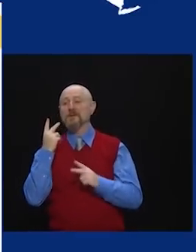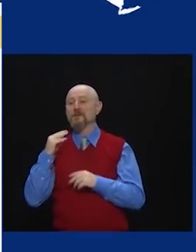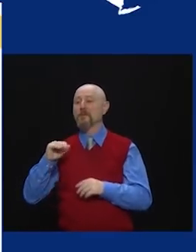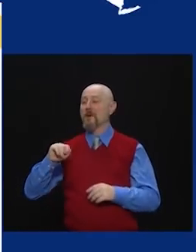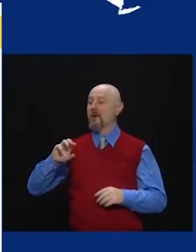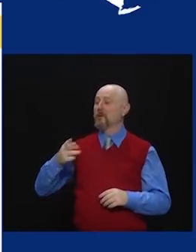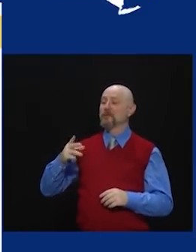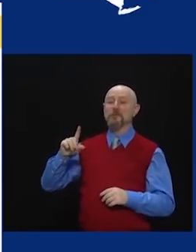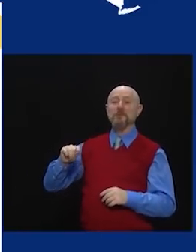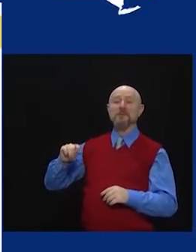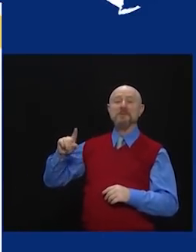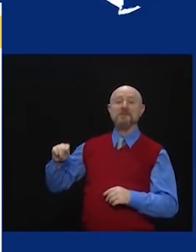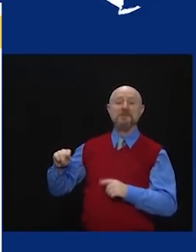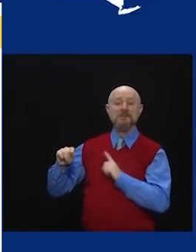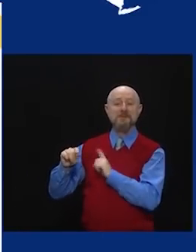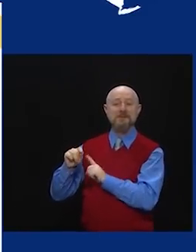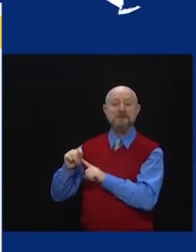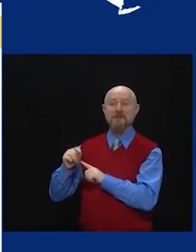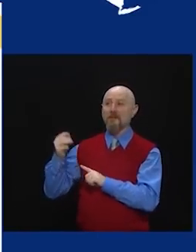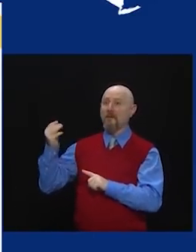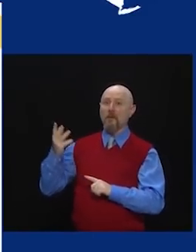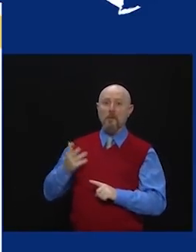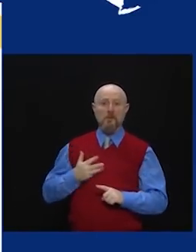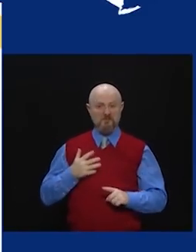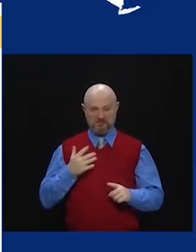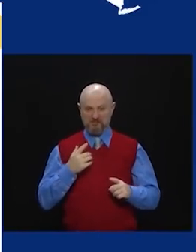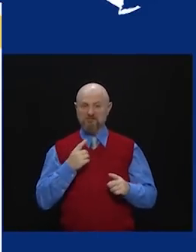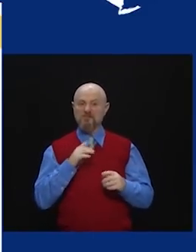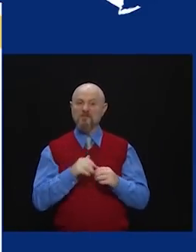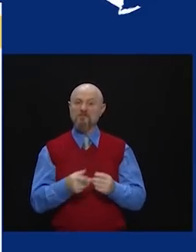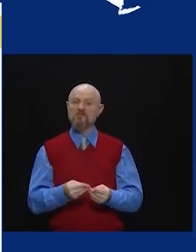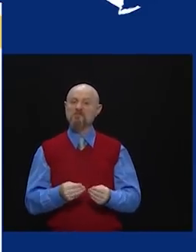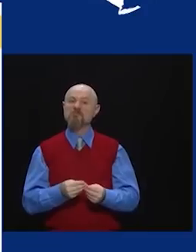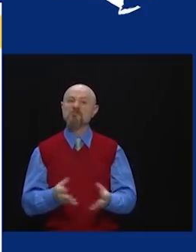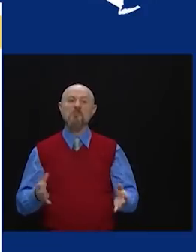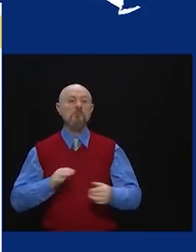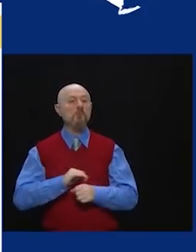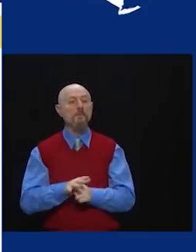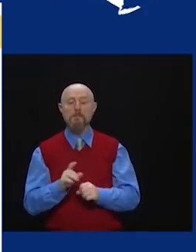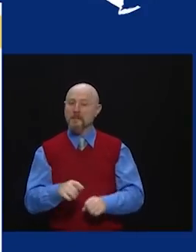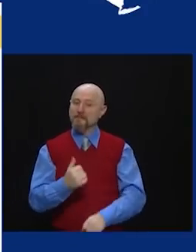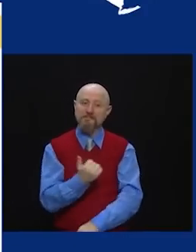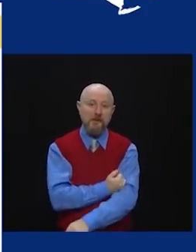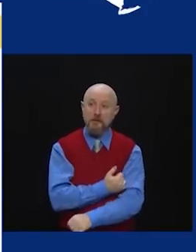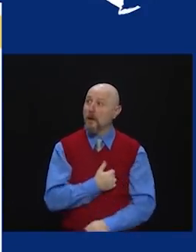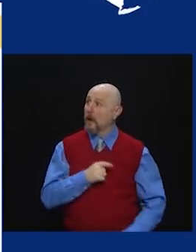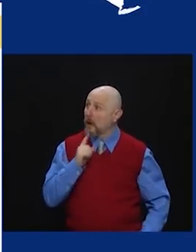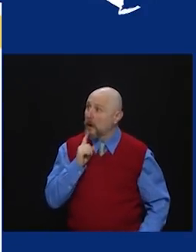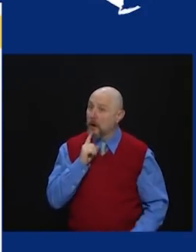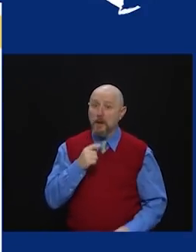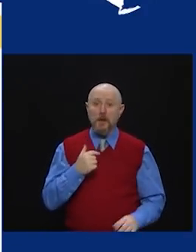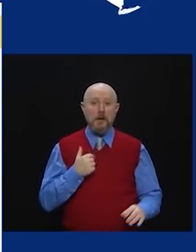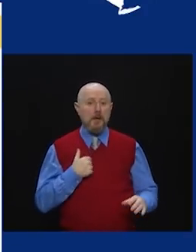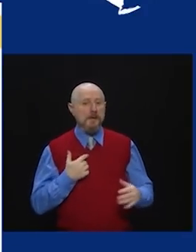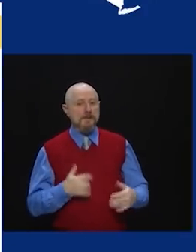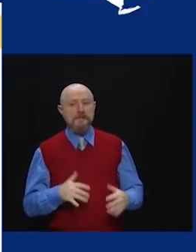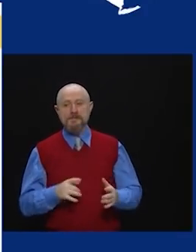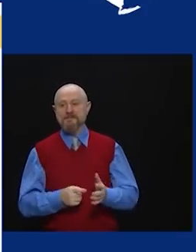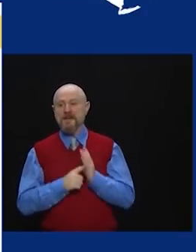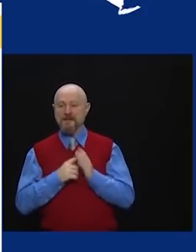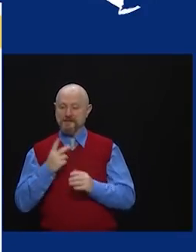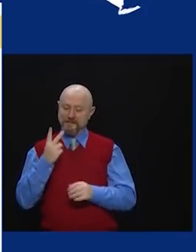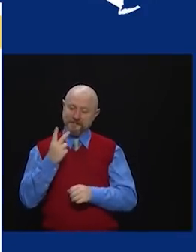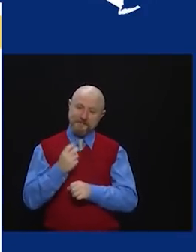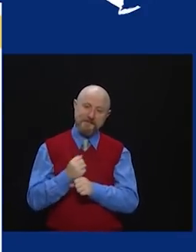out of this pandemic, which is all new to everyone, was to have vaccinations, but they normally would take 2 to 4 years to develop, even on